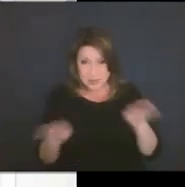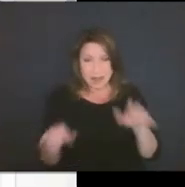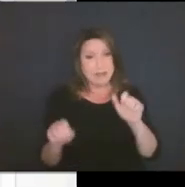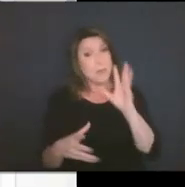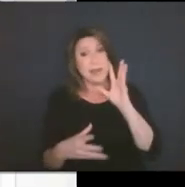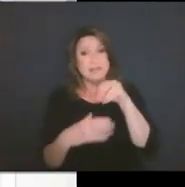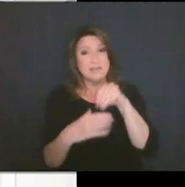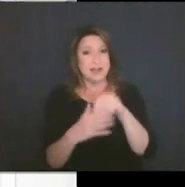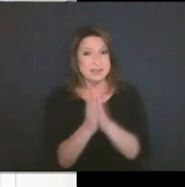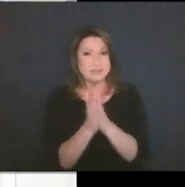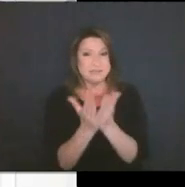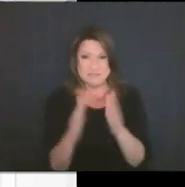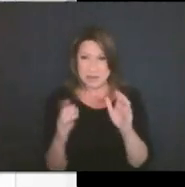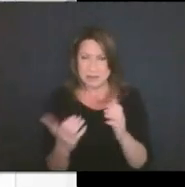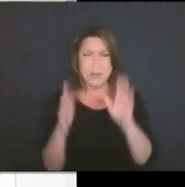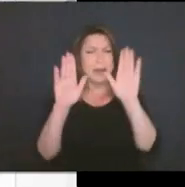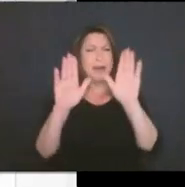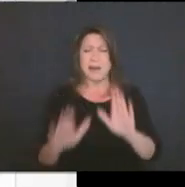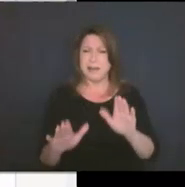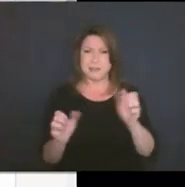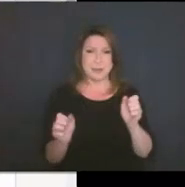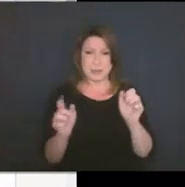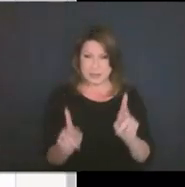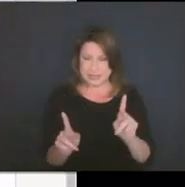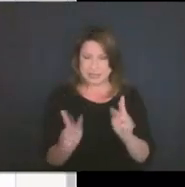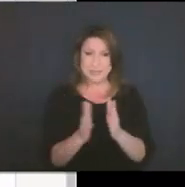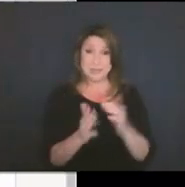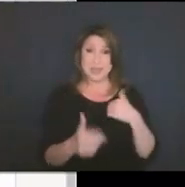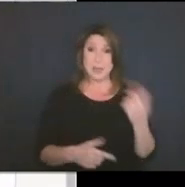opportunity. So I'm going to go back to the Schoology page.